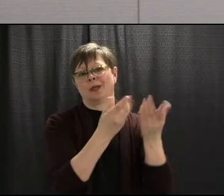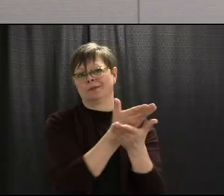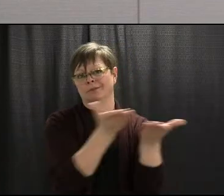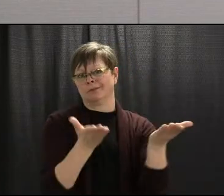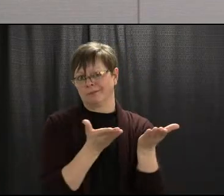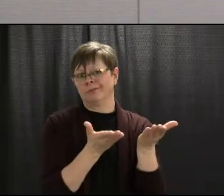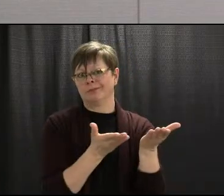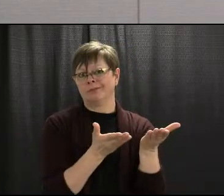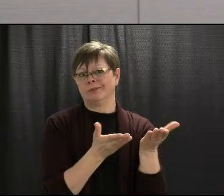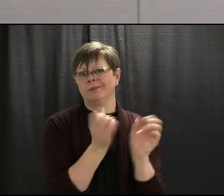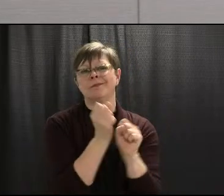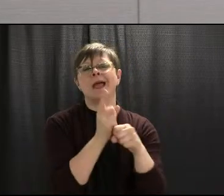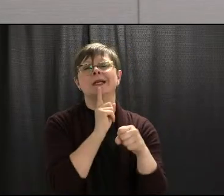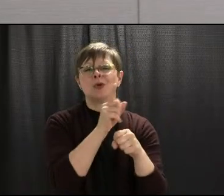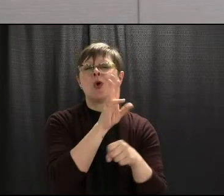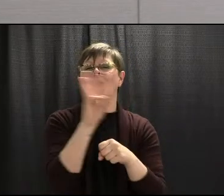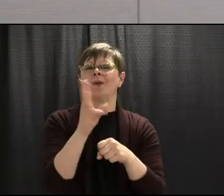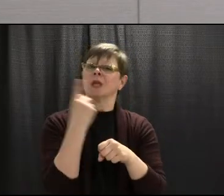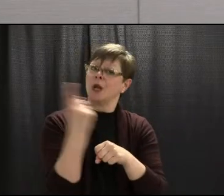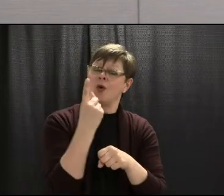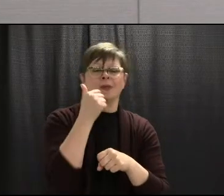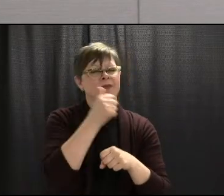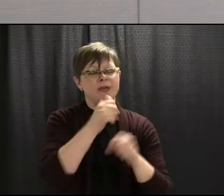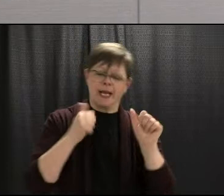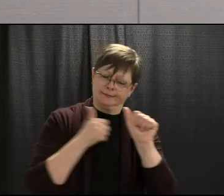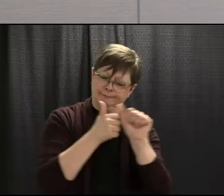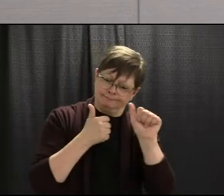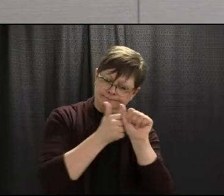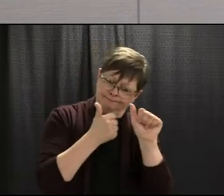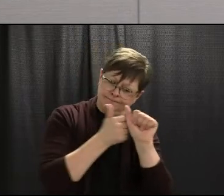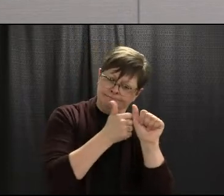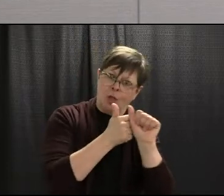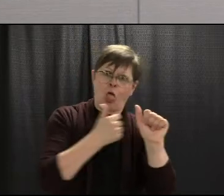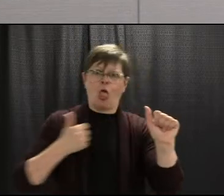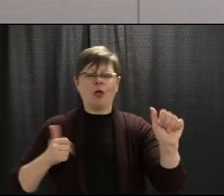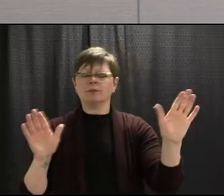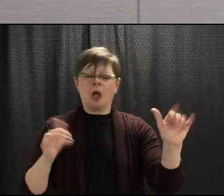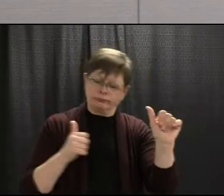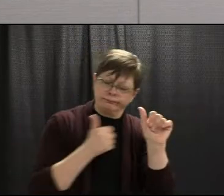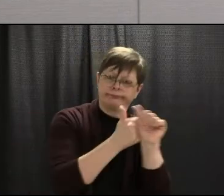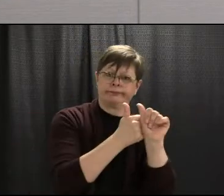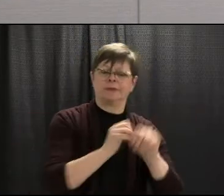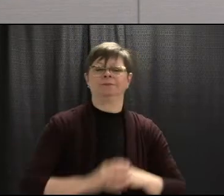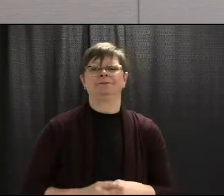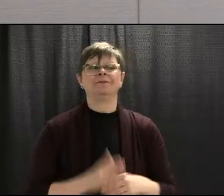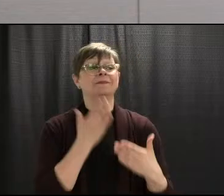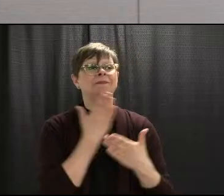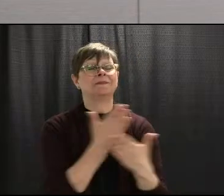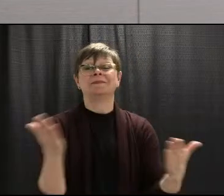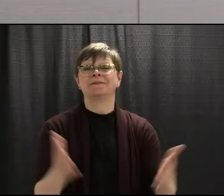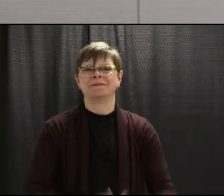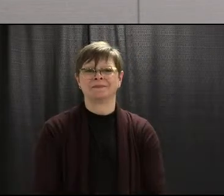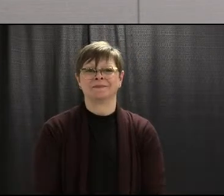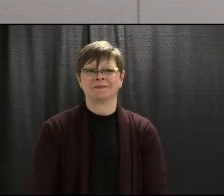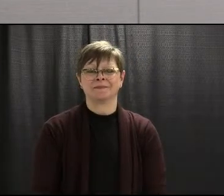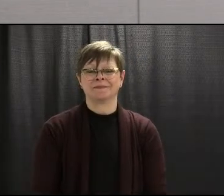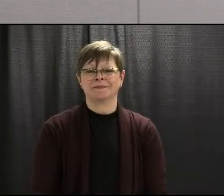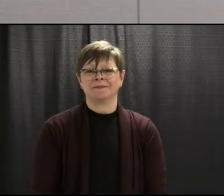that the website is updated. Thank you. Great. Thanks, everybody.